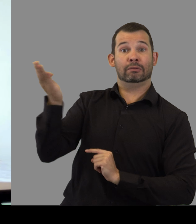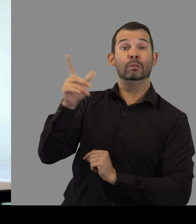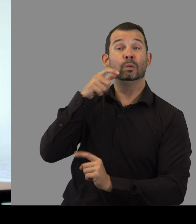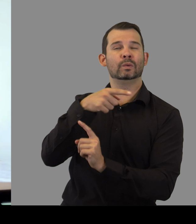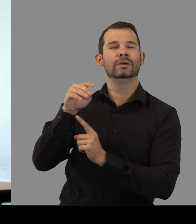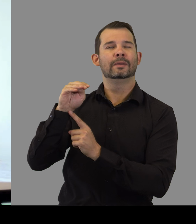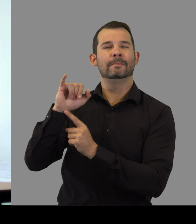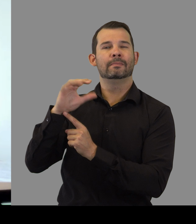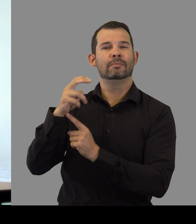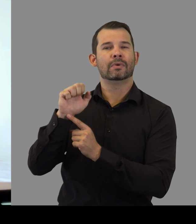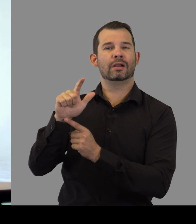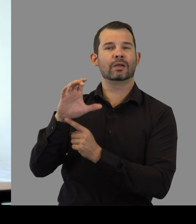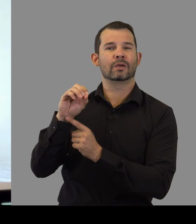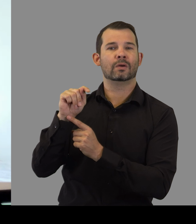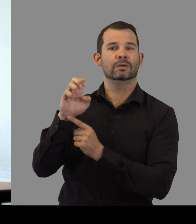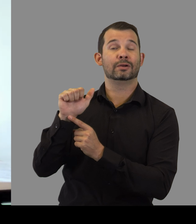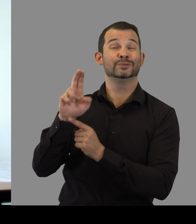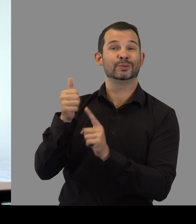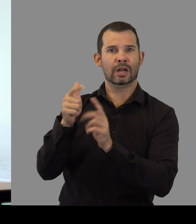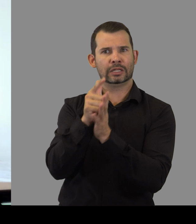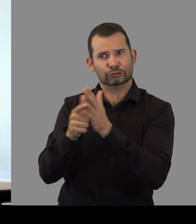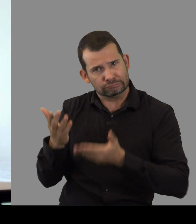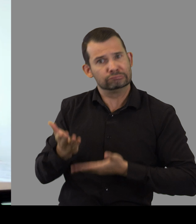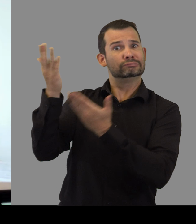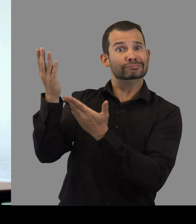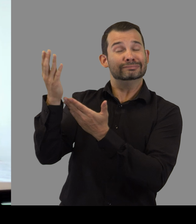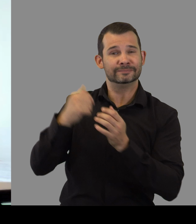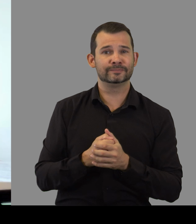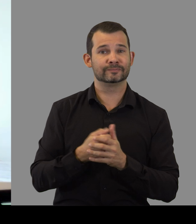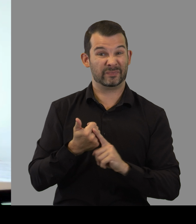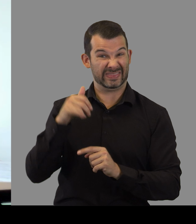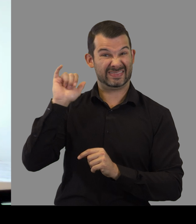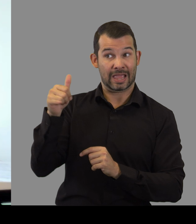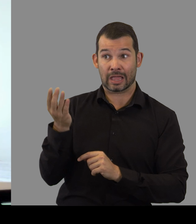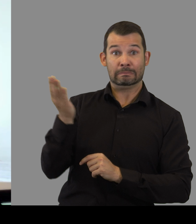Parliament, was brought by Michael Coteau as a